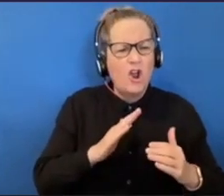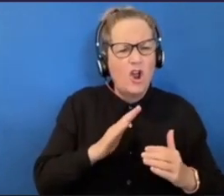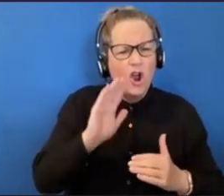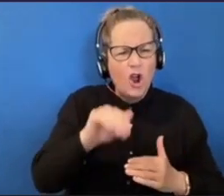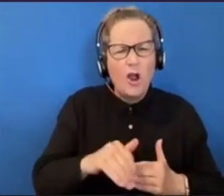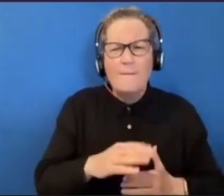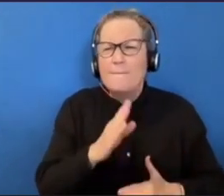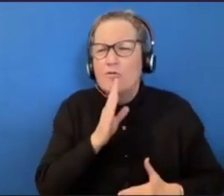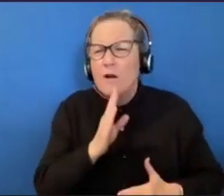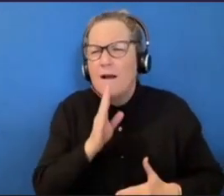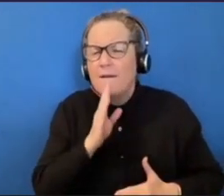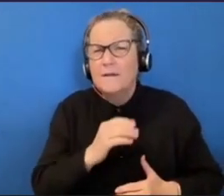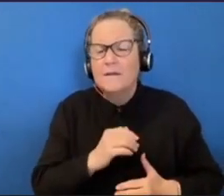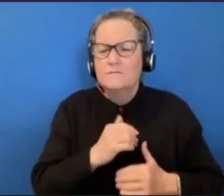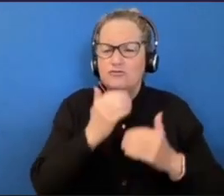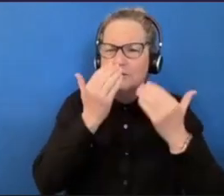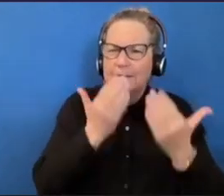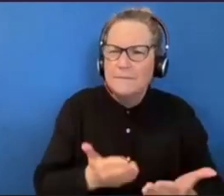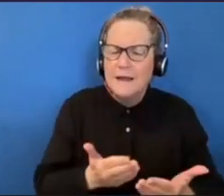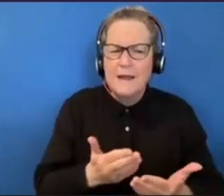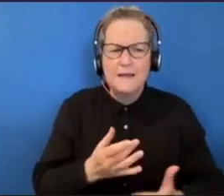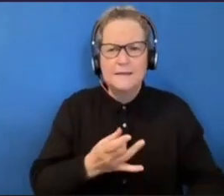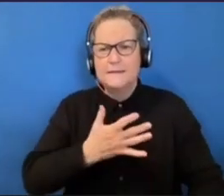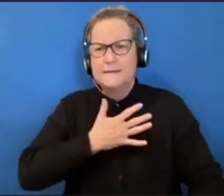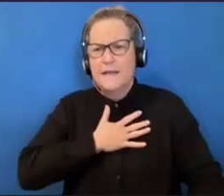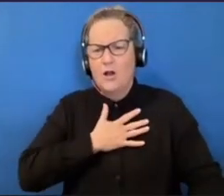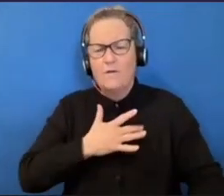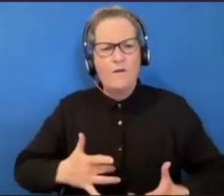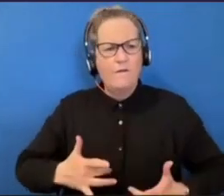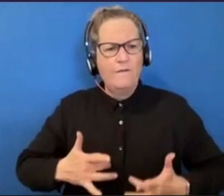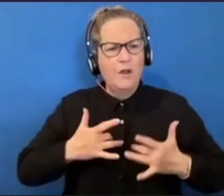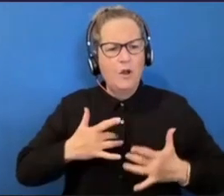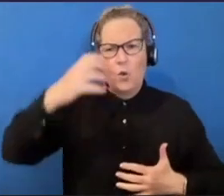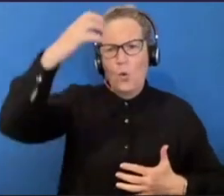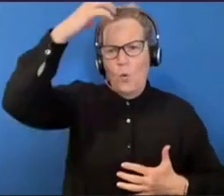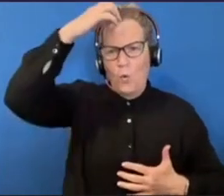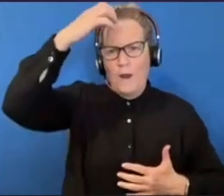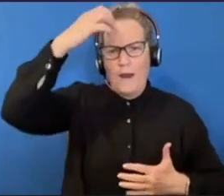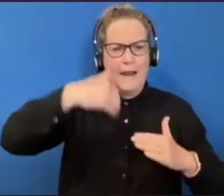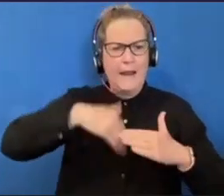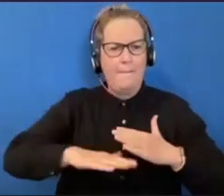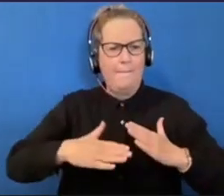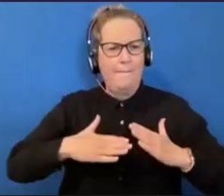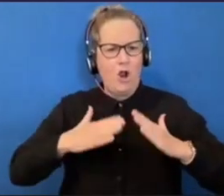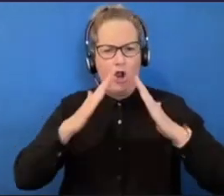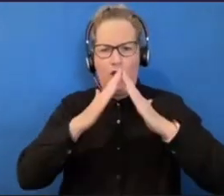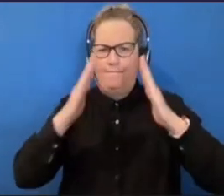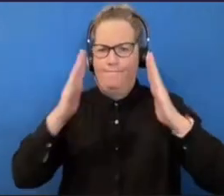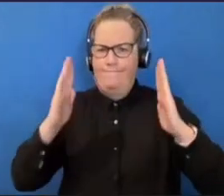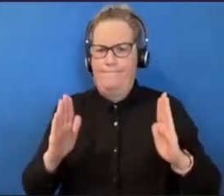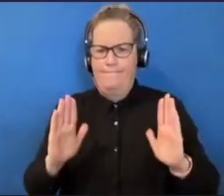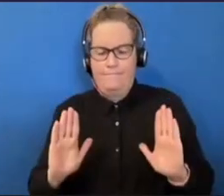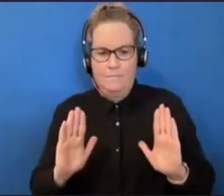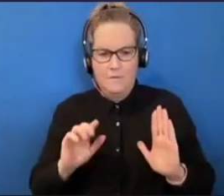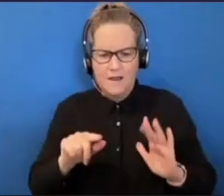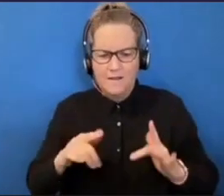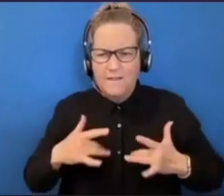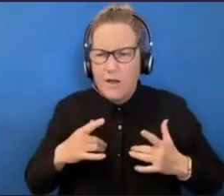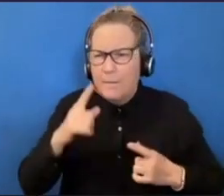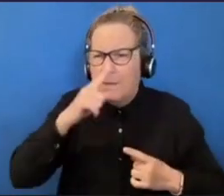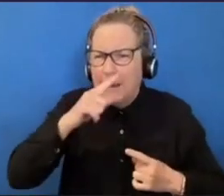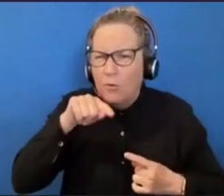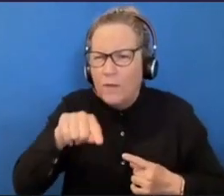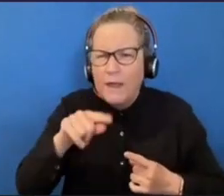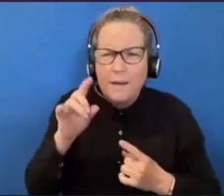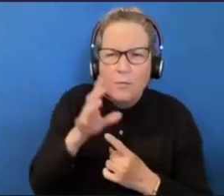or autonomy, or to be that queen of your castle? What gives you a sense of home? Is it people? Is it certain items? Is